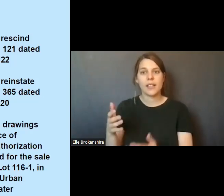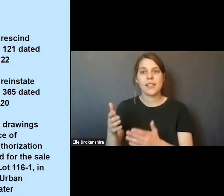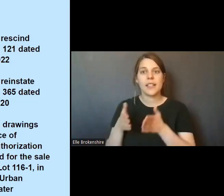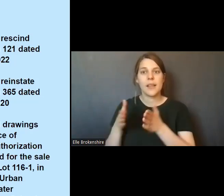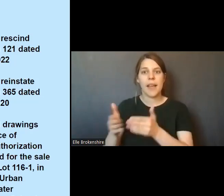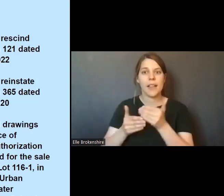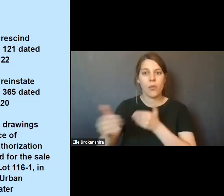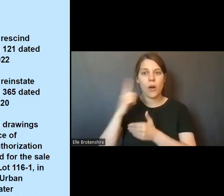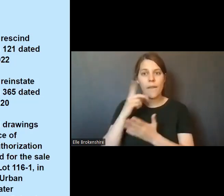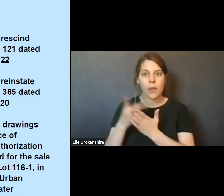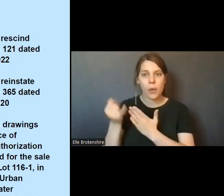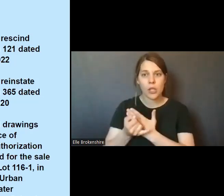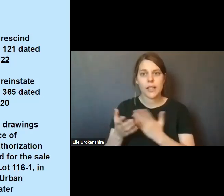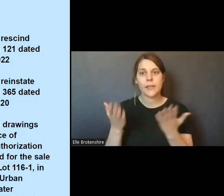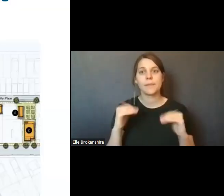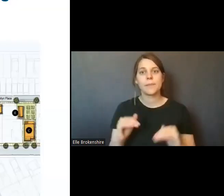please.